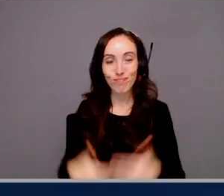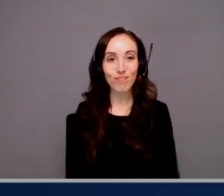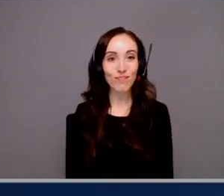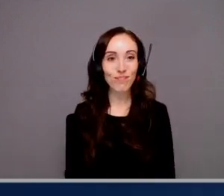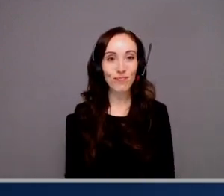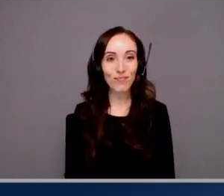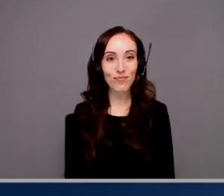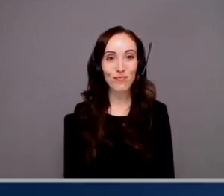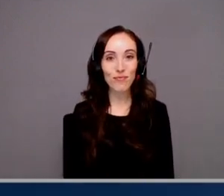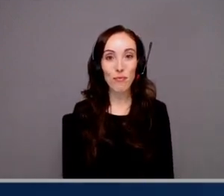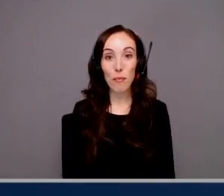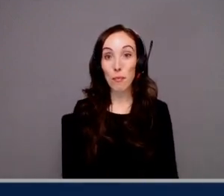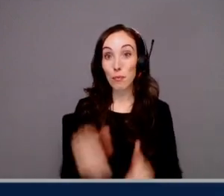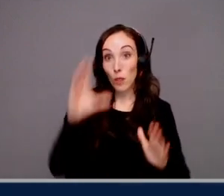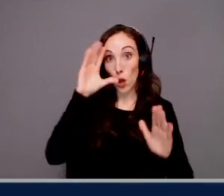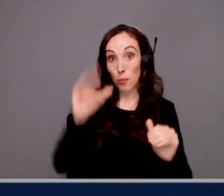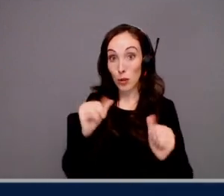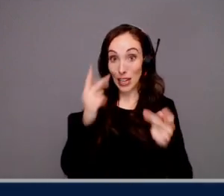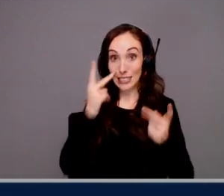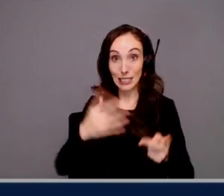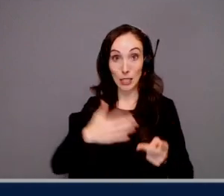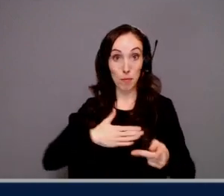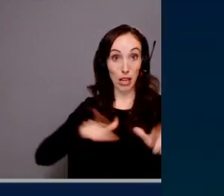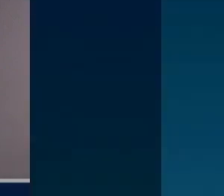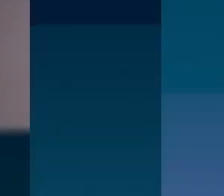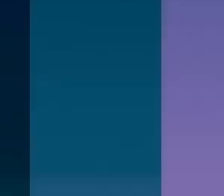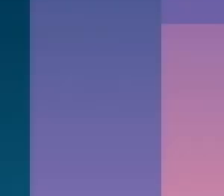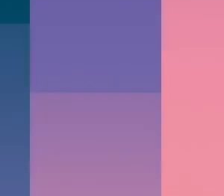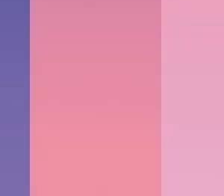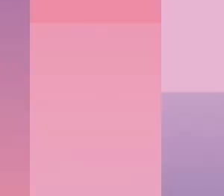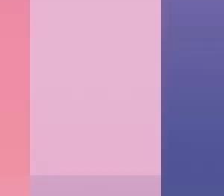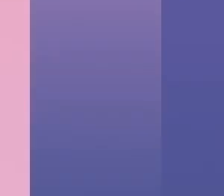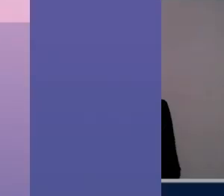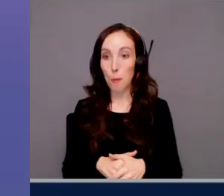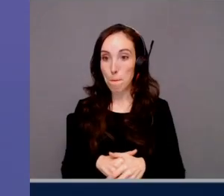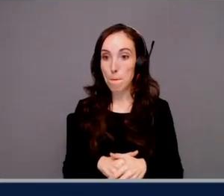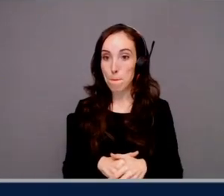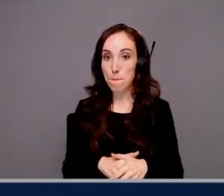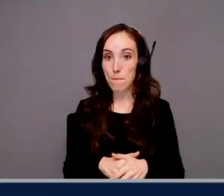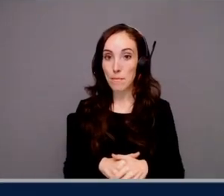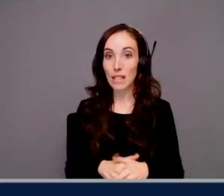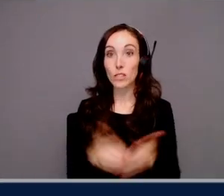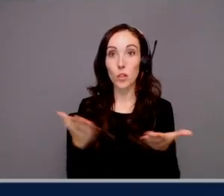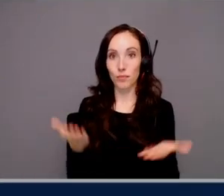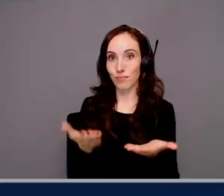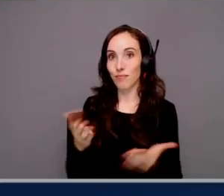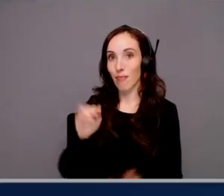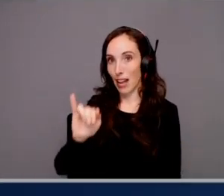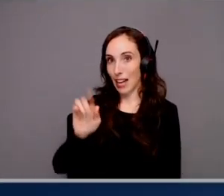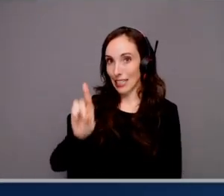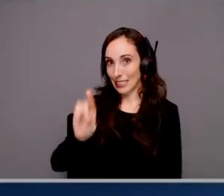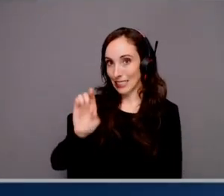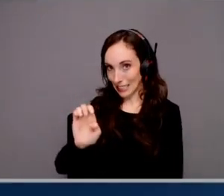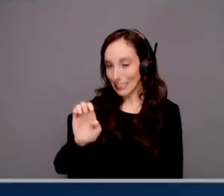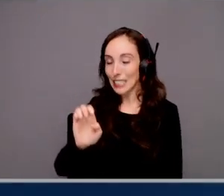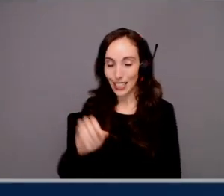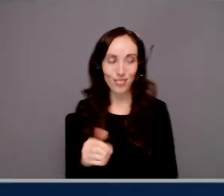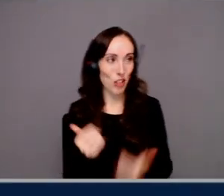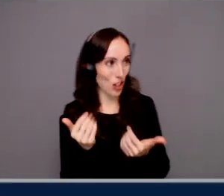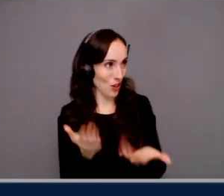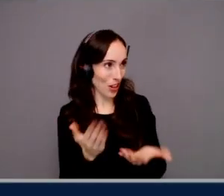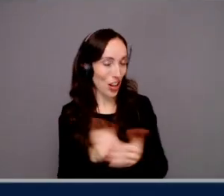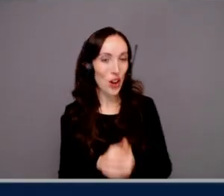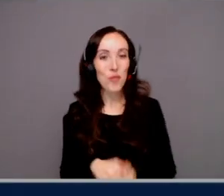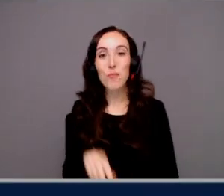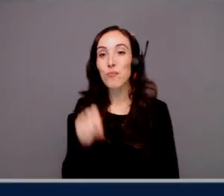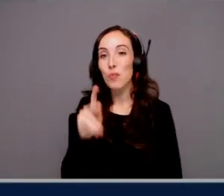I hope you can see my screen. And so here I am in my IDE. There we are. There we are. Okay. I'm in Visual